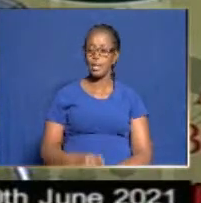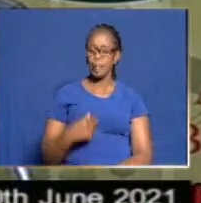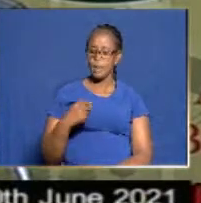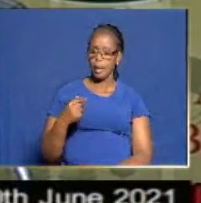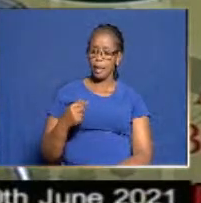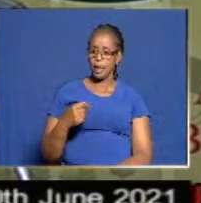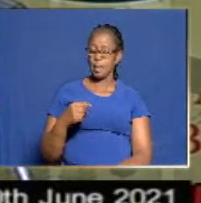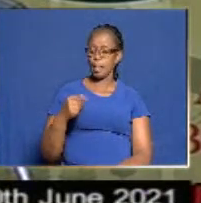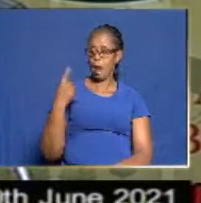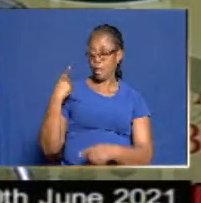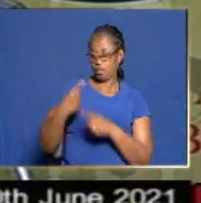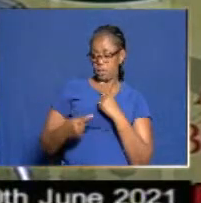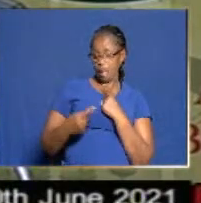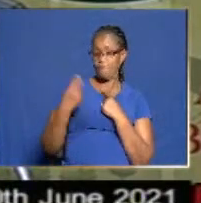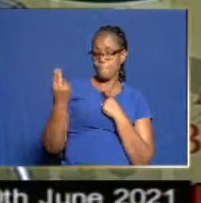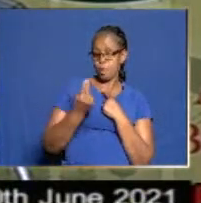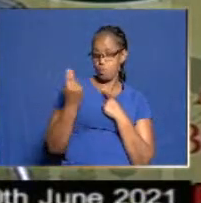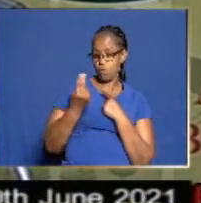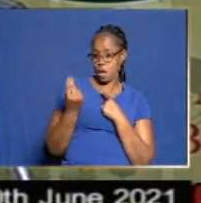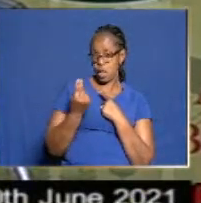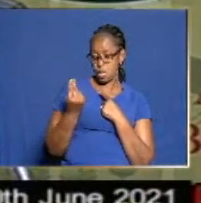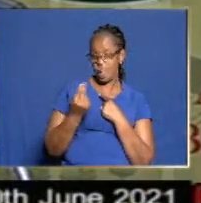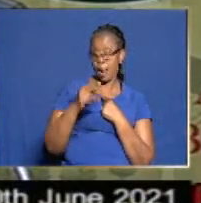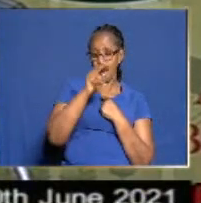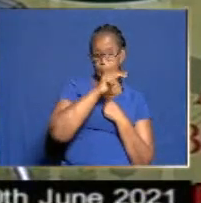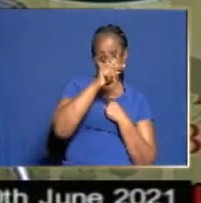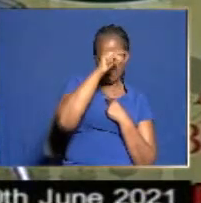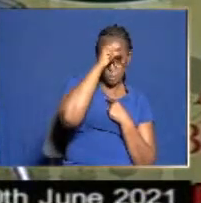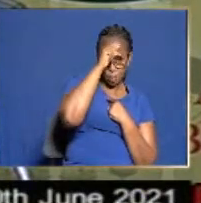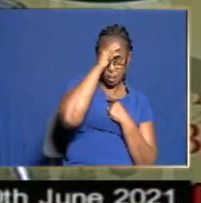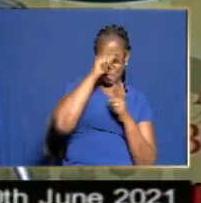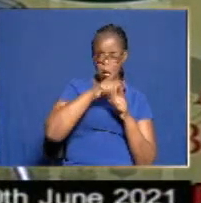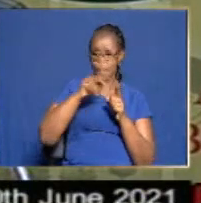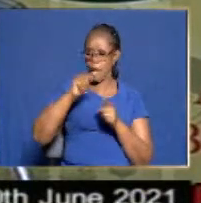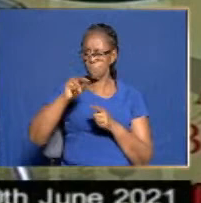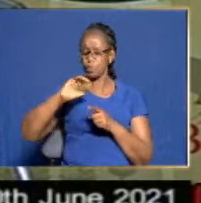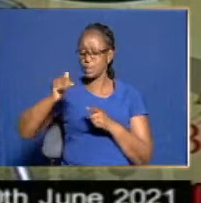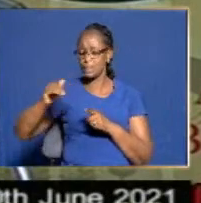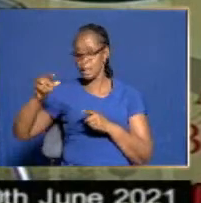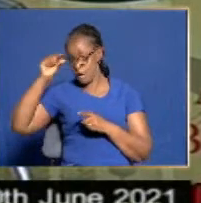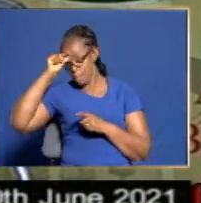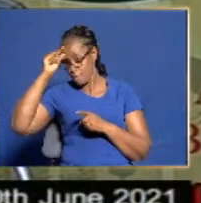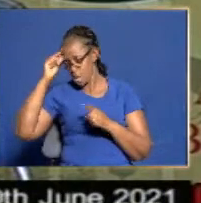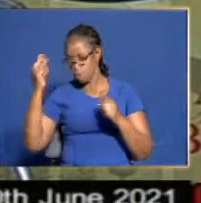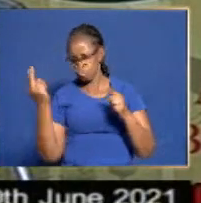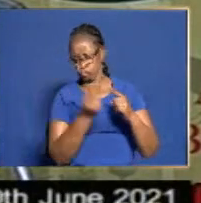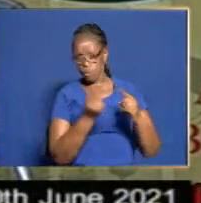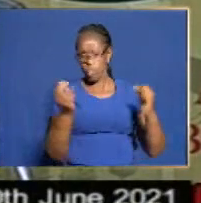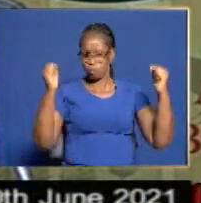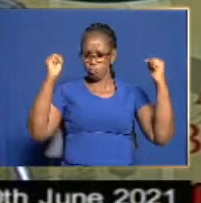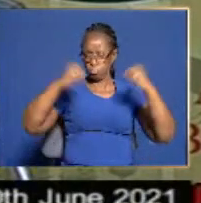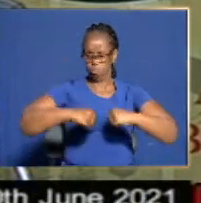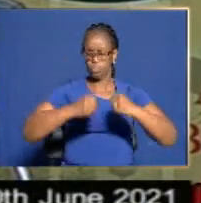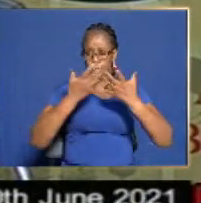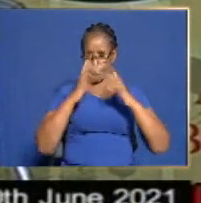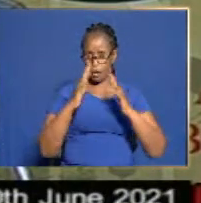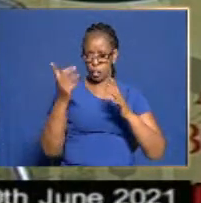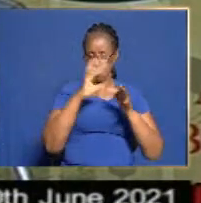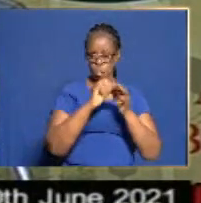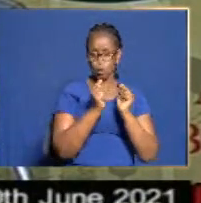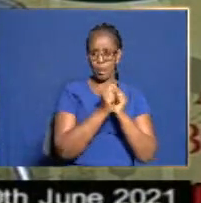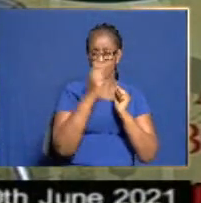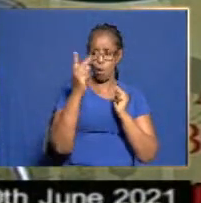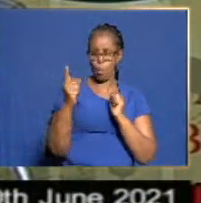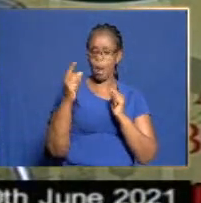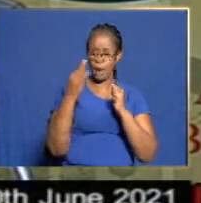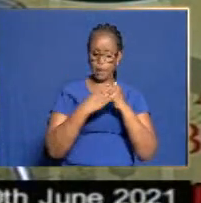February 2020, the national government and the national city county government entered into a mutual agreement in line with Article 187